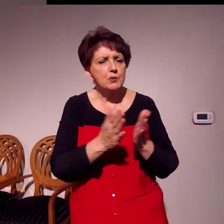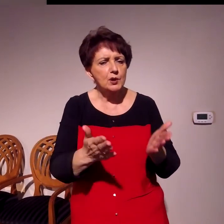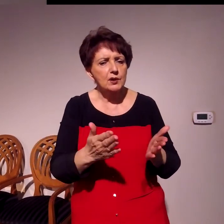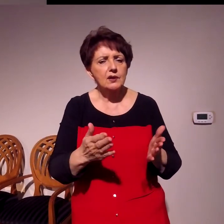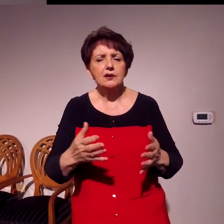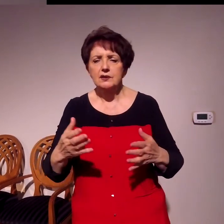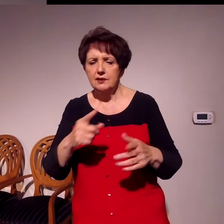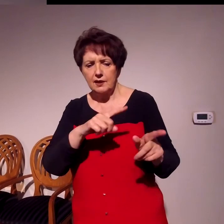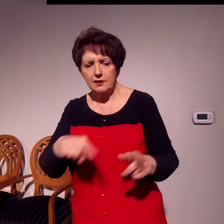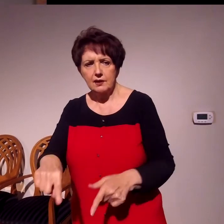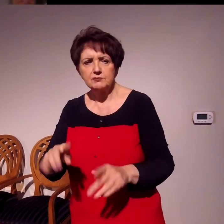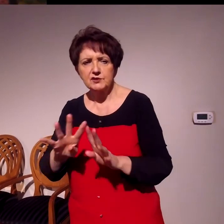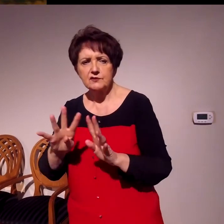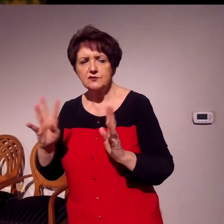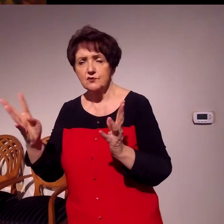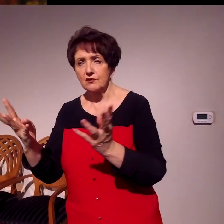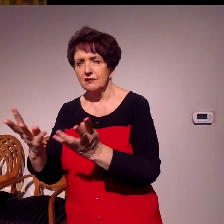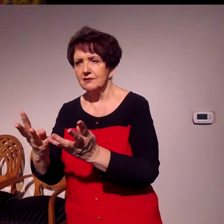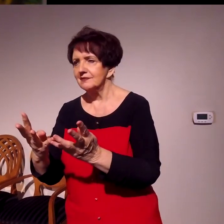Circle.